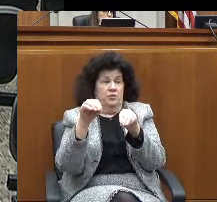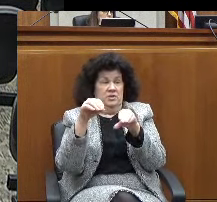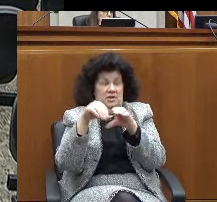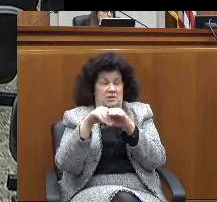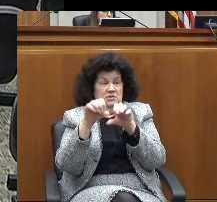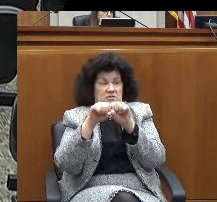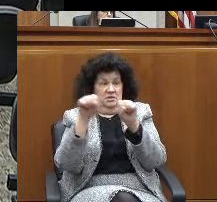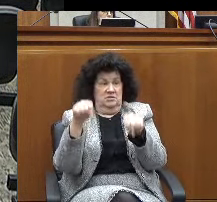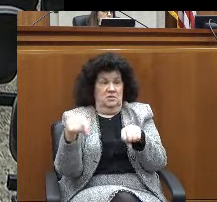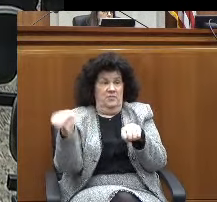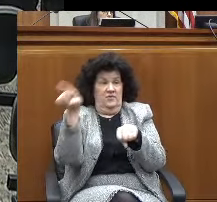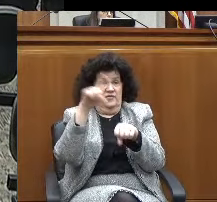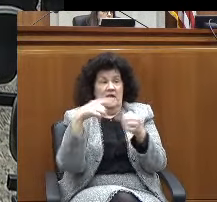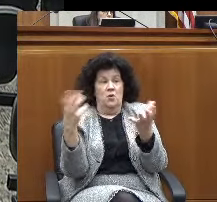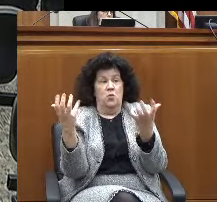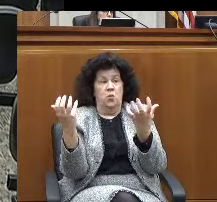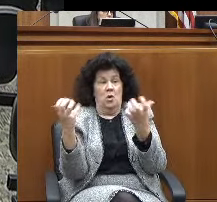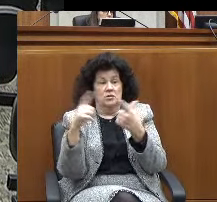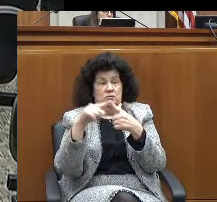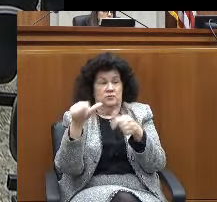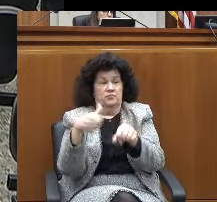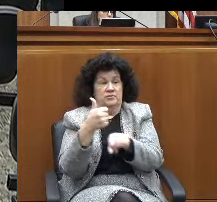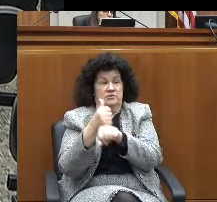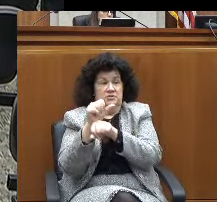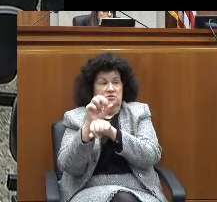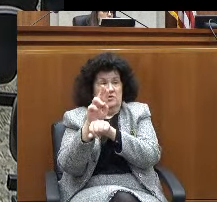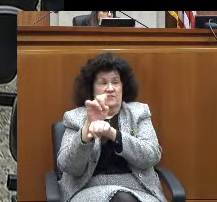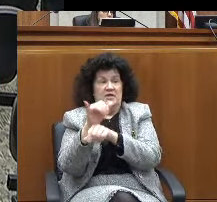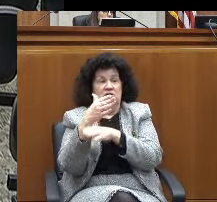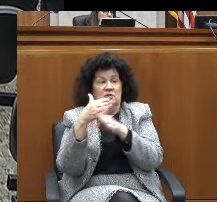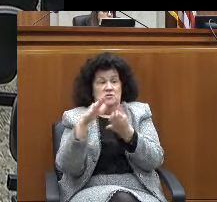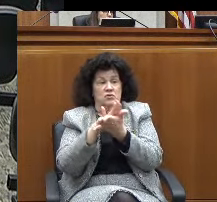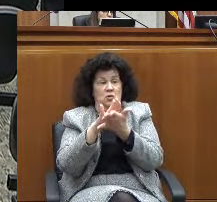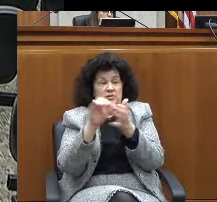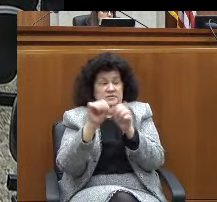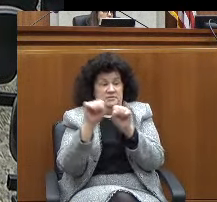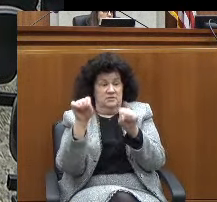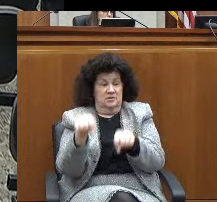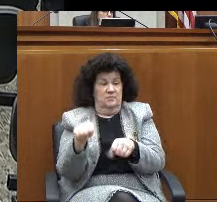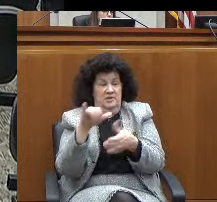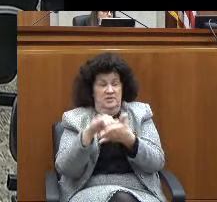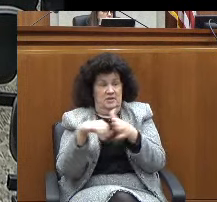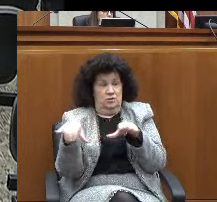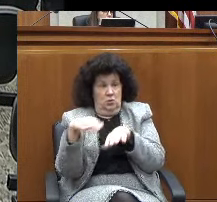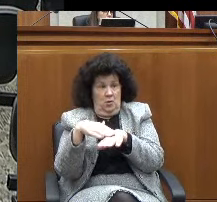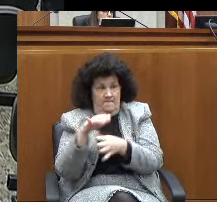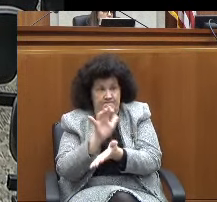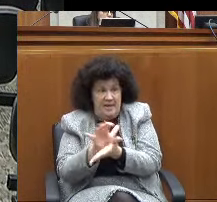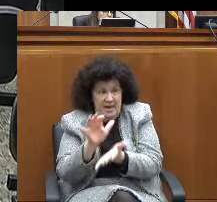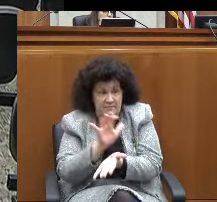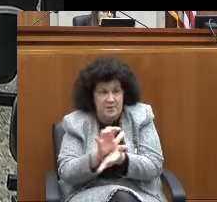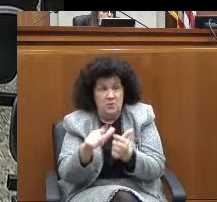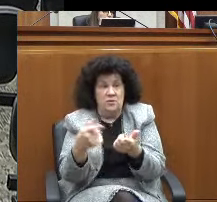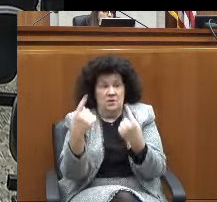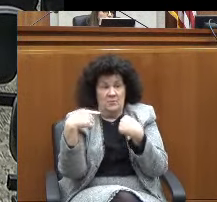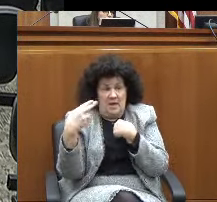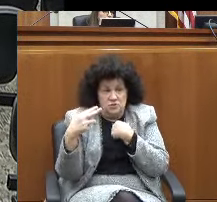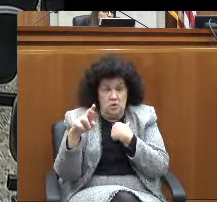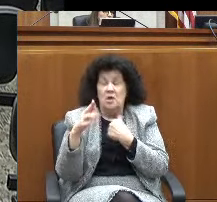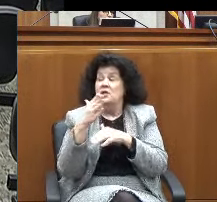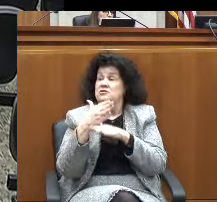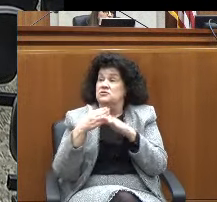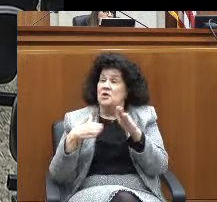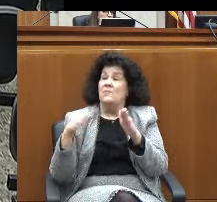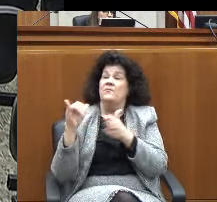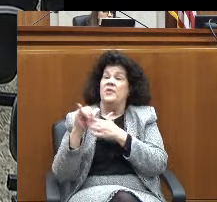choose to implement this survey. So we have school systems that do it on paper when they come to HR. We have school systems